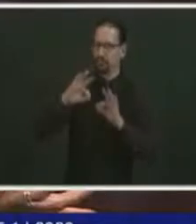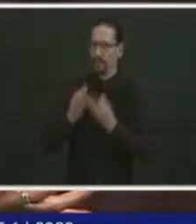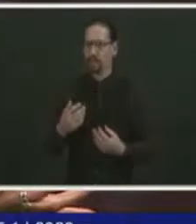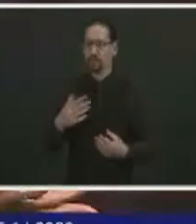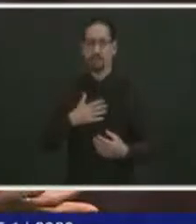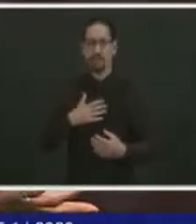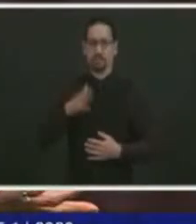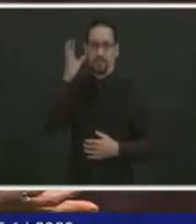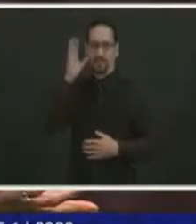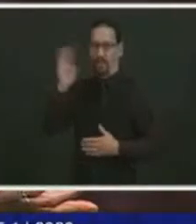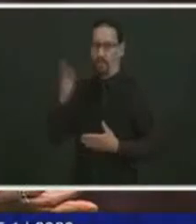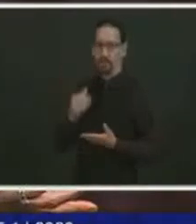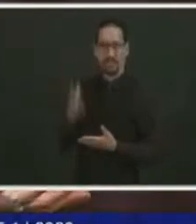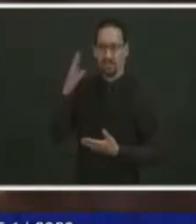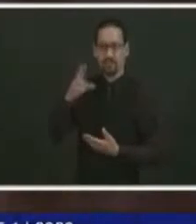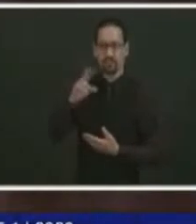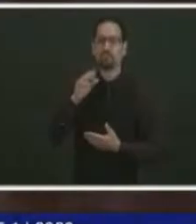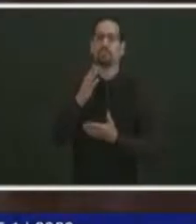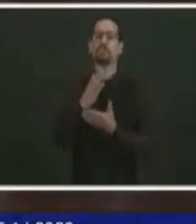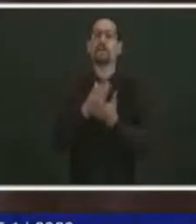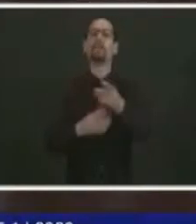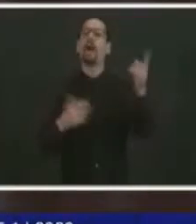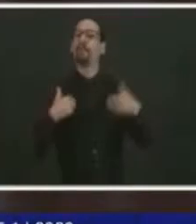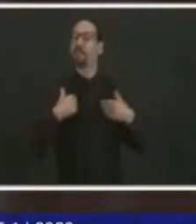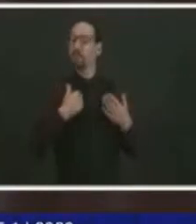did. But I've